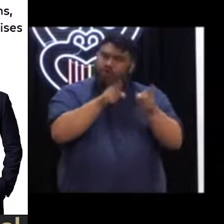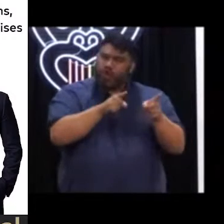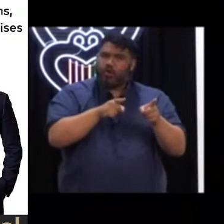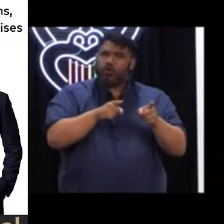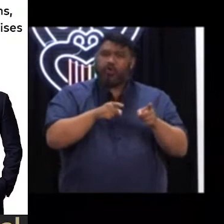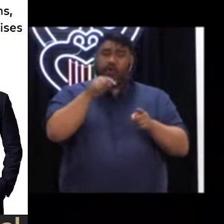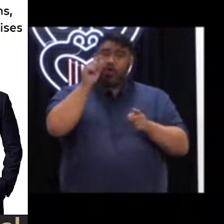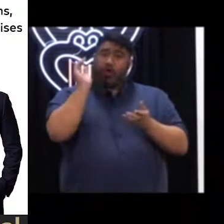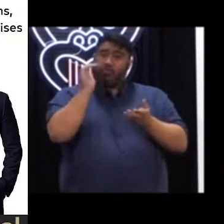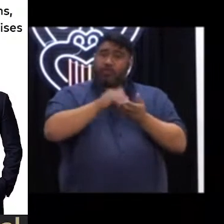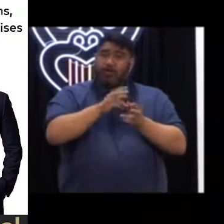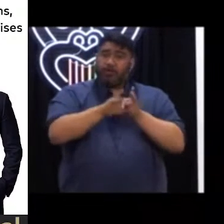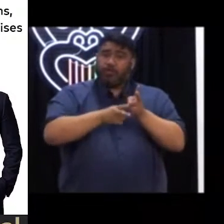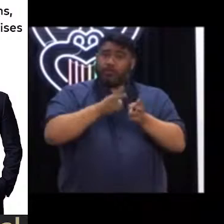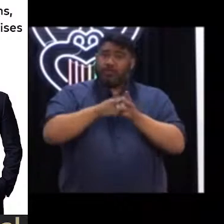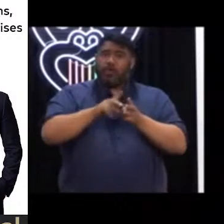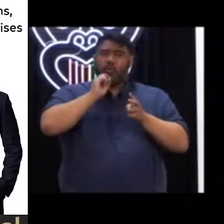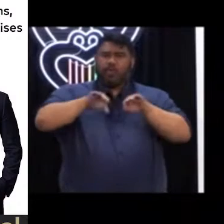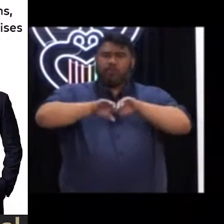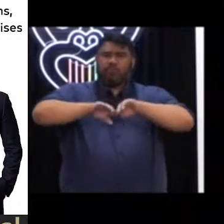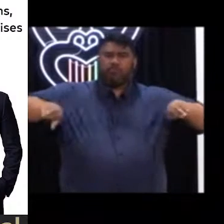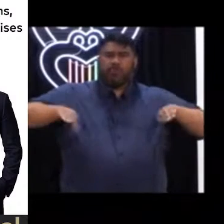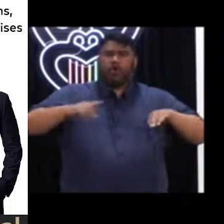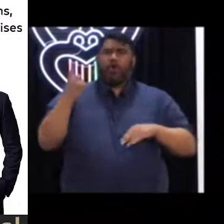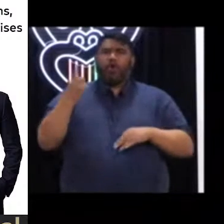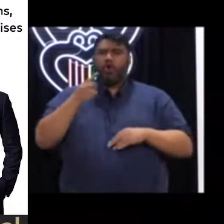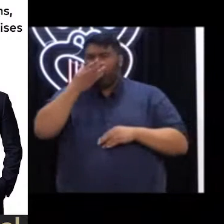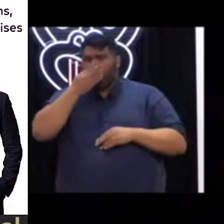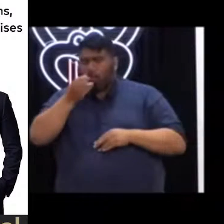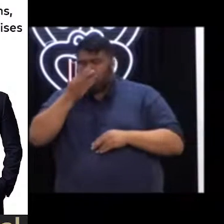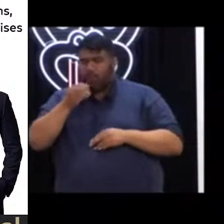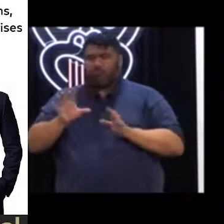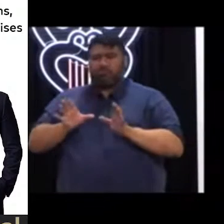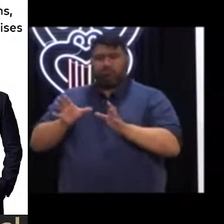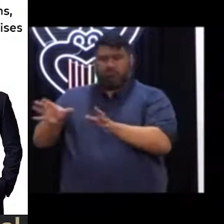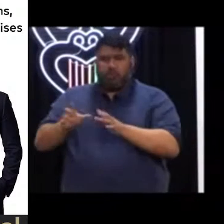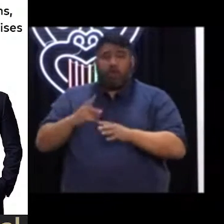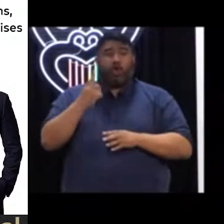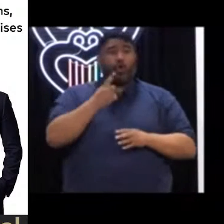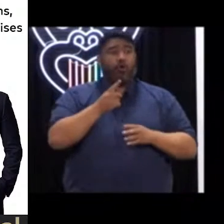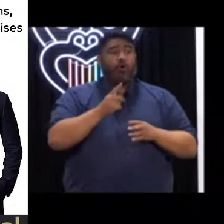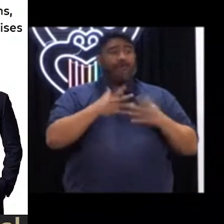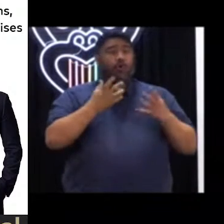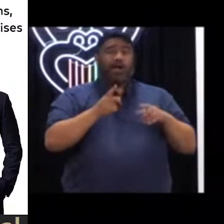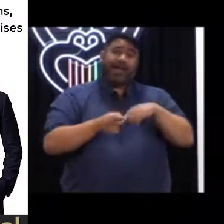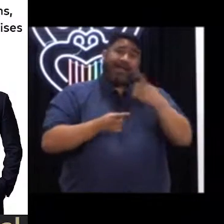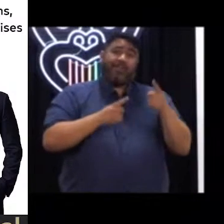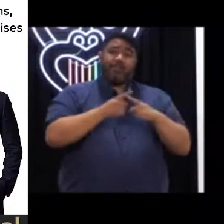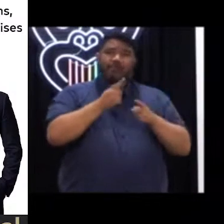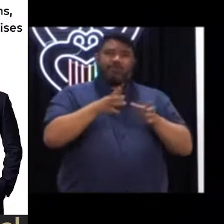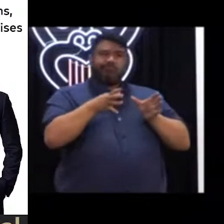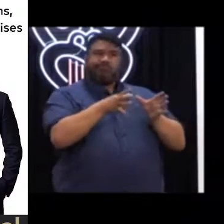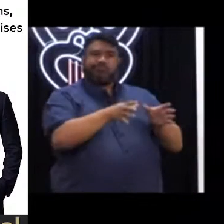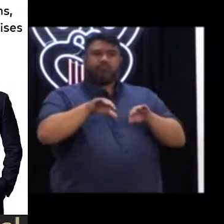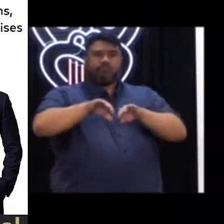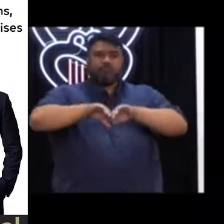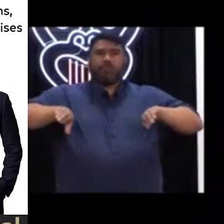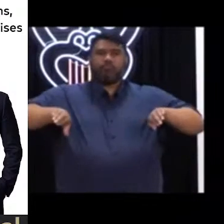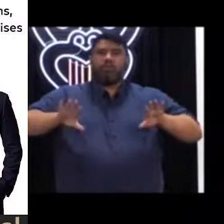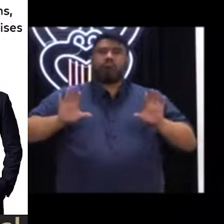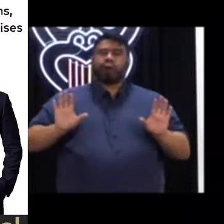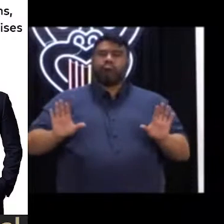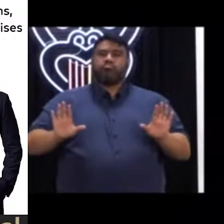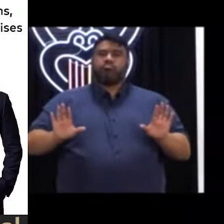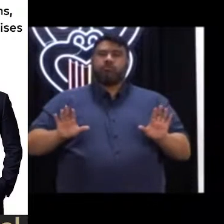keep staff safe. All staff are using N95 masks, goggles and gowns. Everyone who arrives at the ED is very